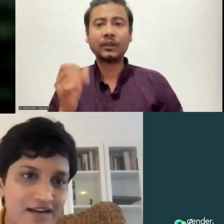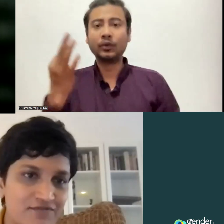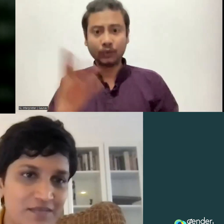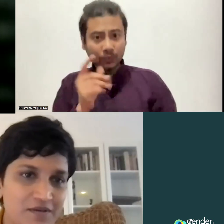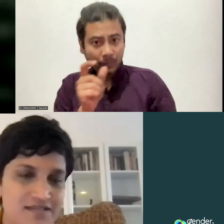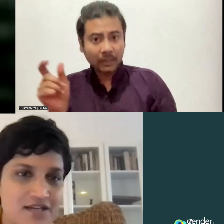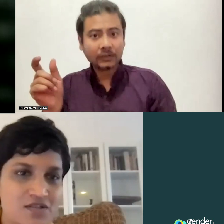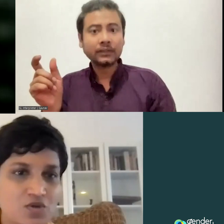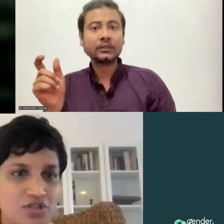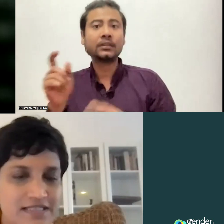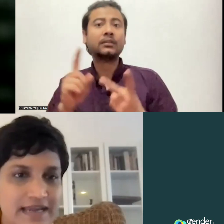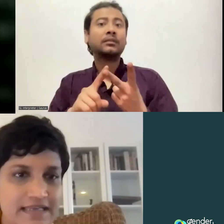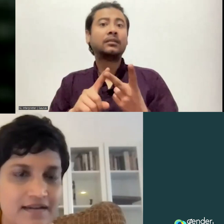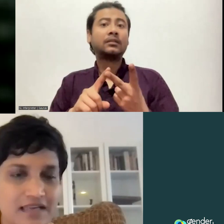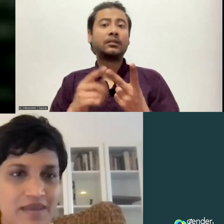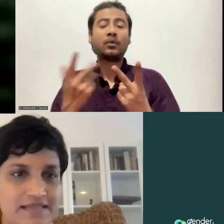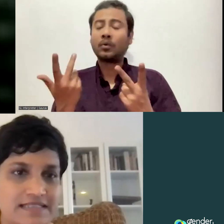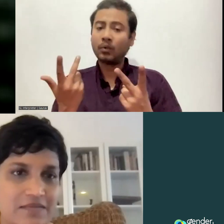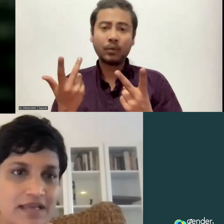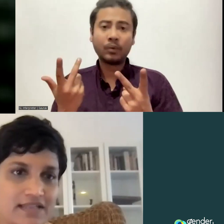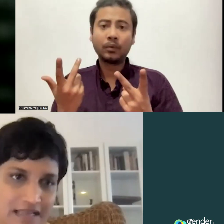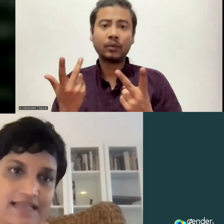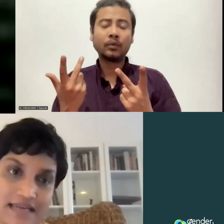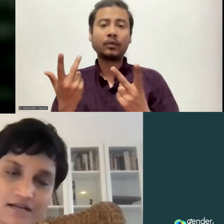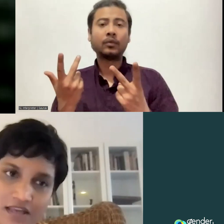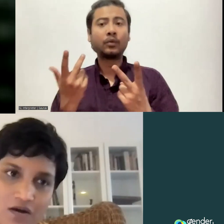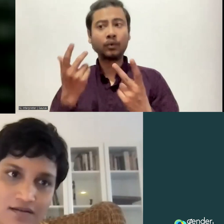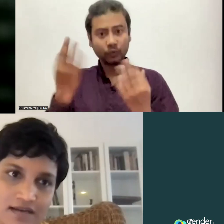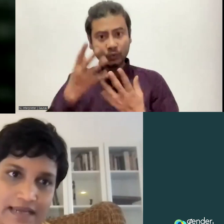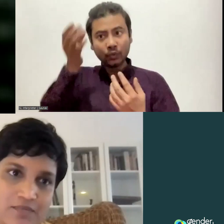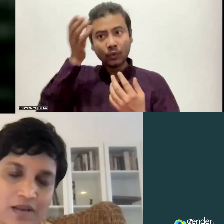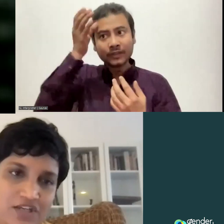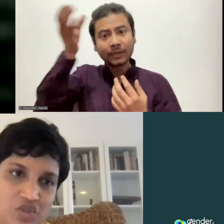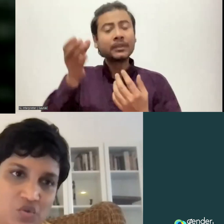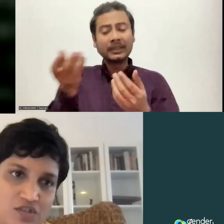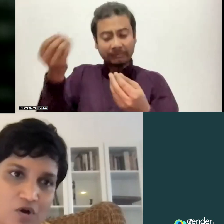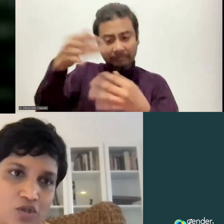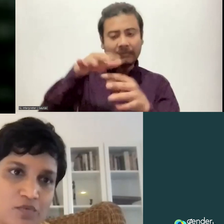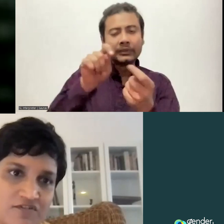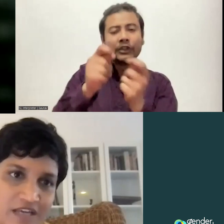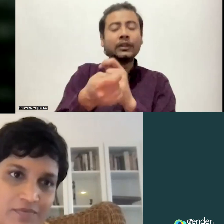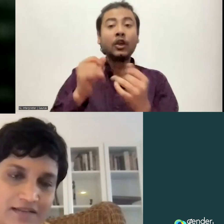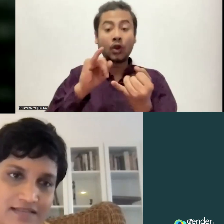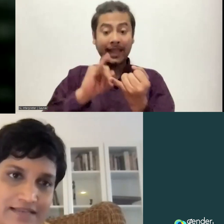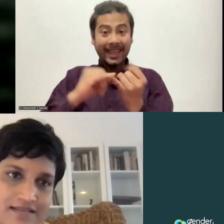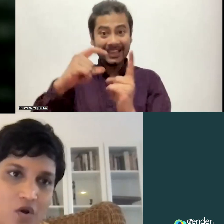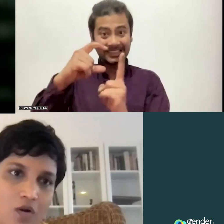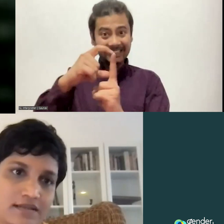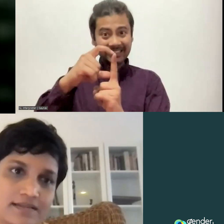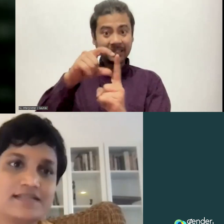battles carefully, because social design suddenly makes it seem like it's, like I said early on, it's applied to a small group of people and